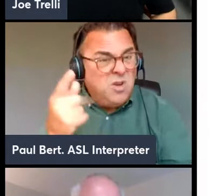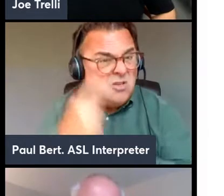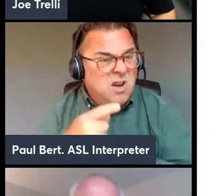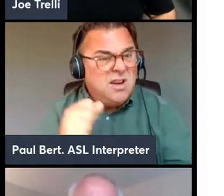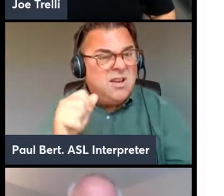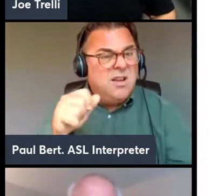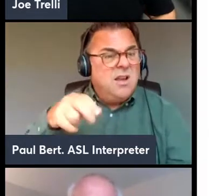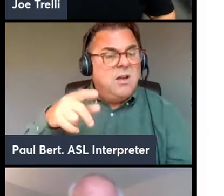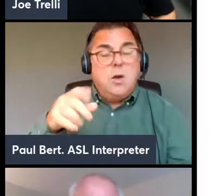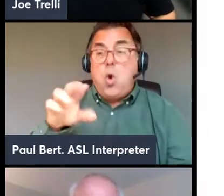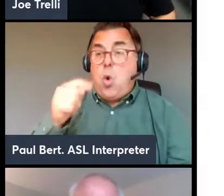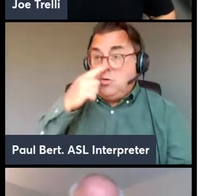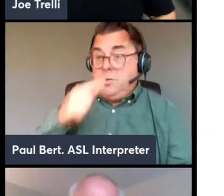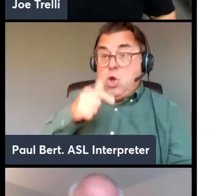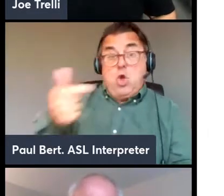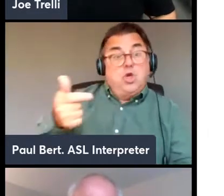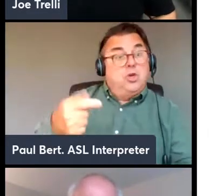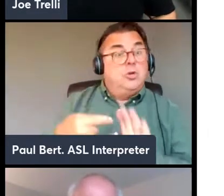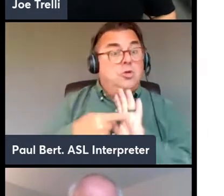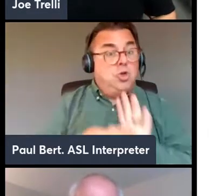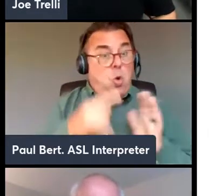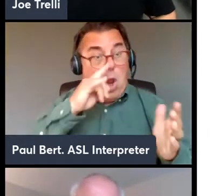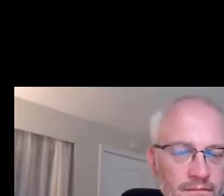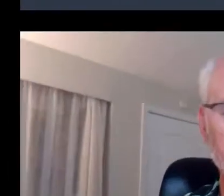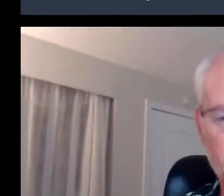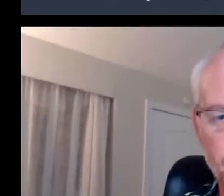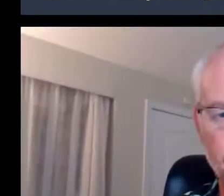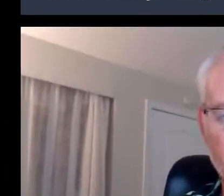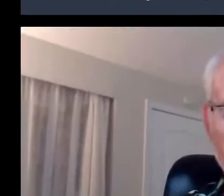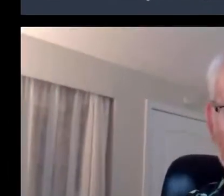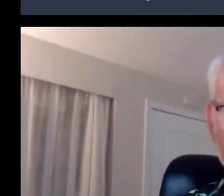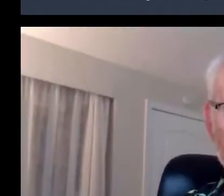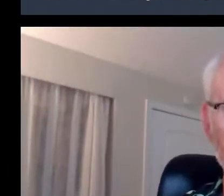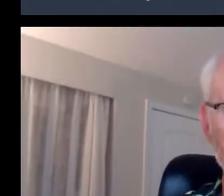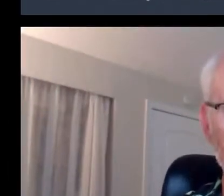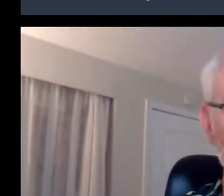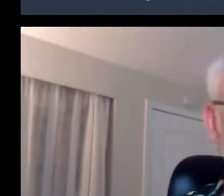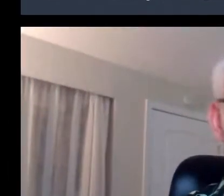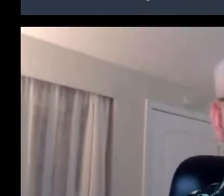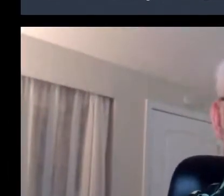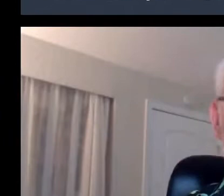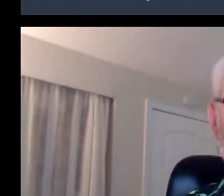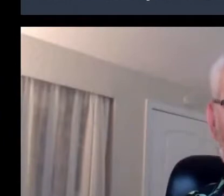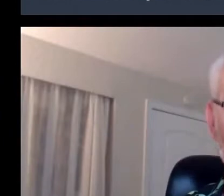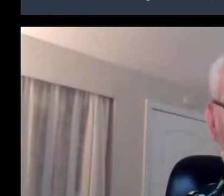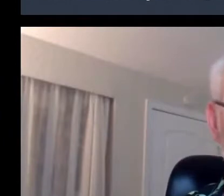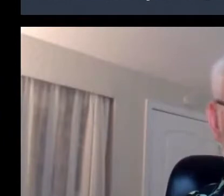we transition over to you? You can show what that looks like and talk a little bit about how you built it.